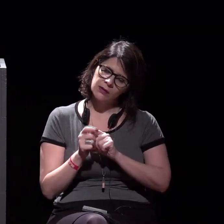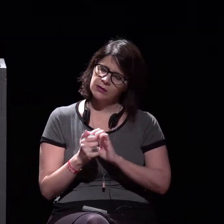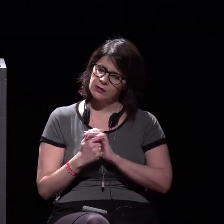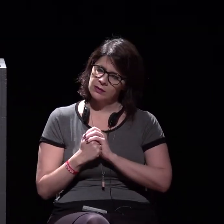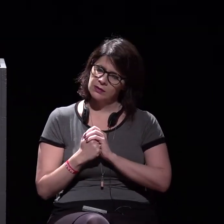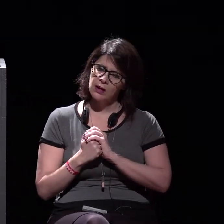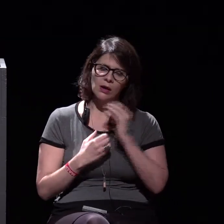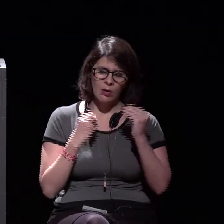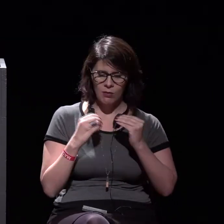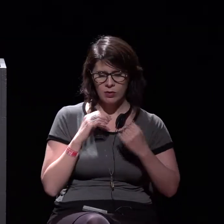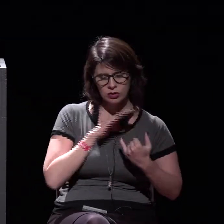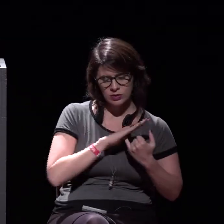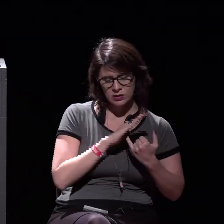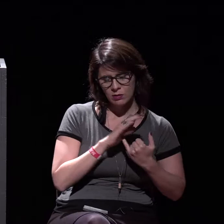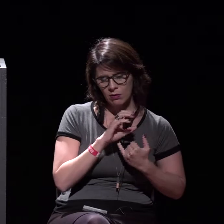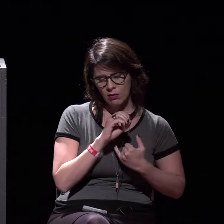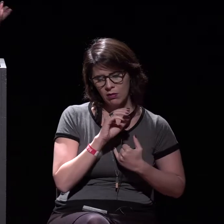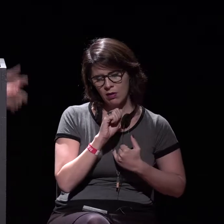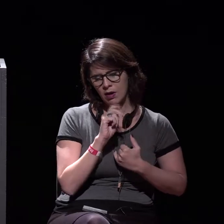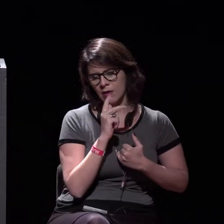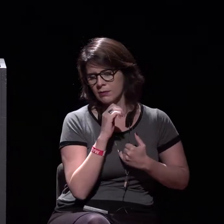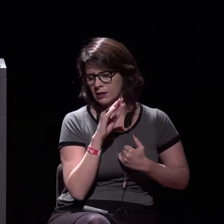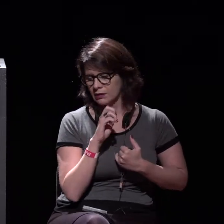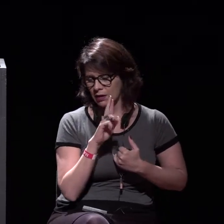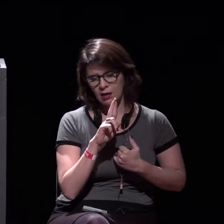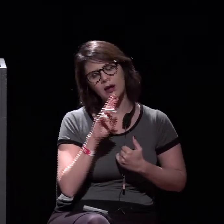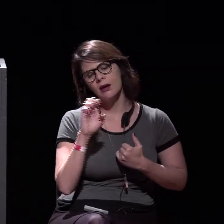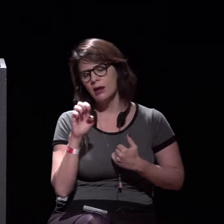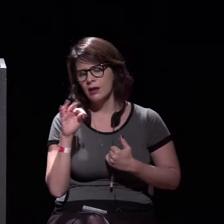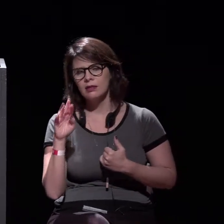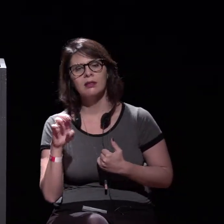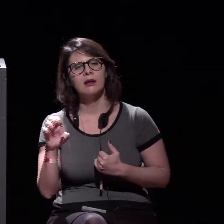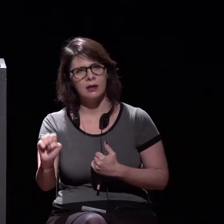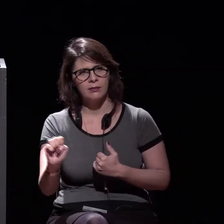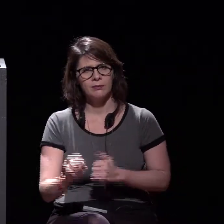Cohabitar Entre. Muito obrigada pela presença, professora Yaisa.